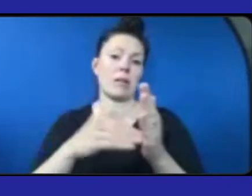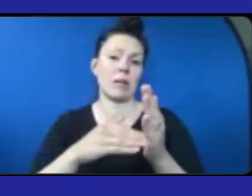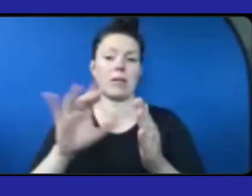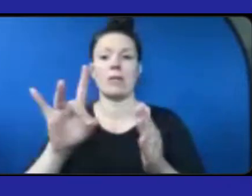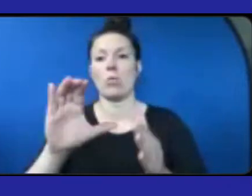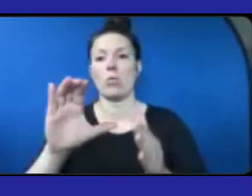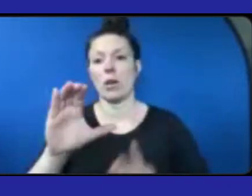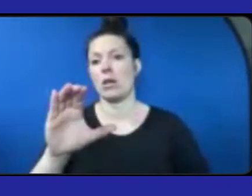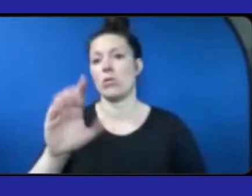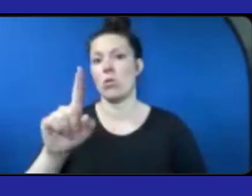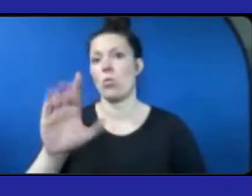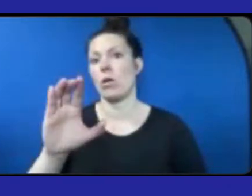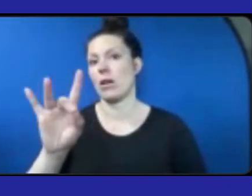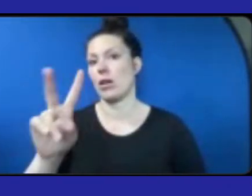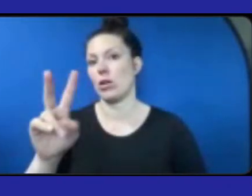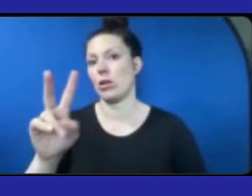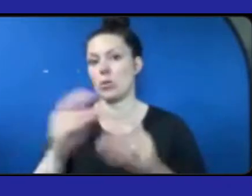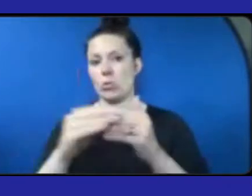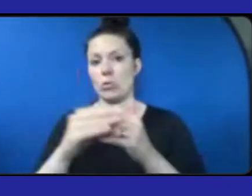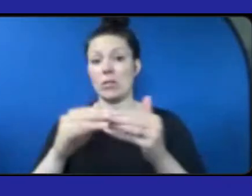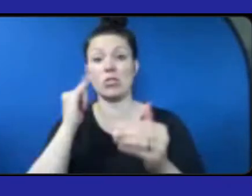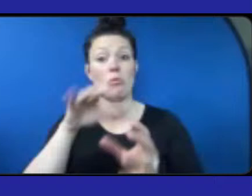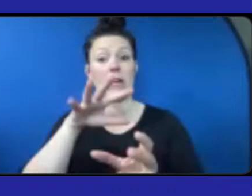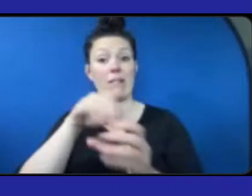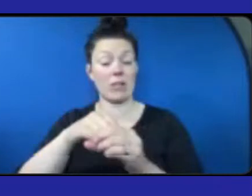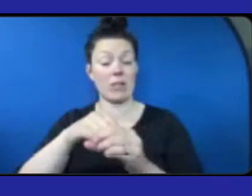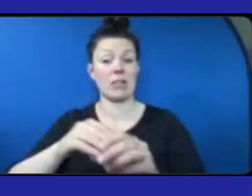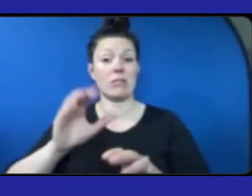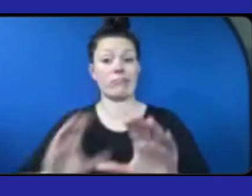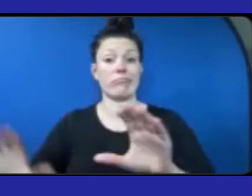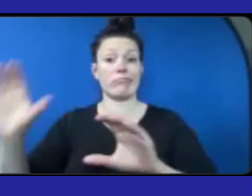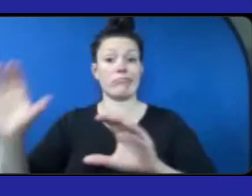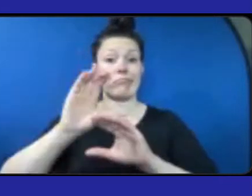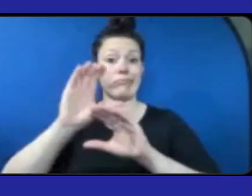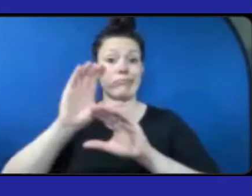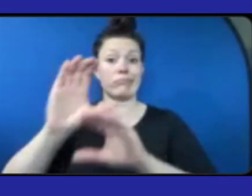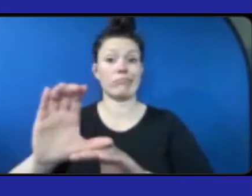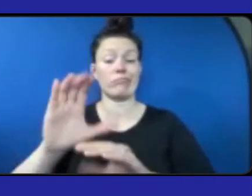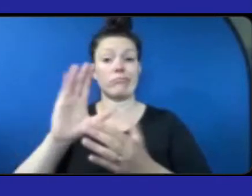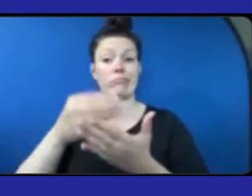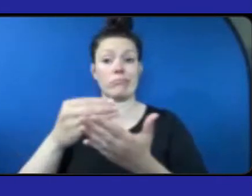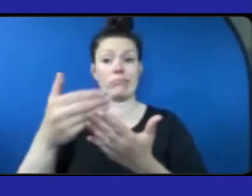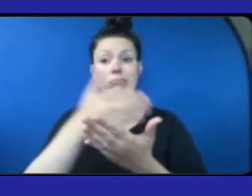$1,889,182, which, when added to the previously approved funding of